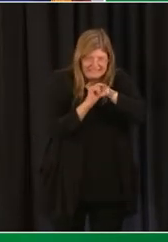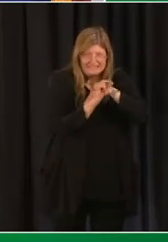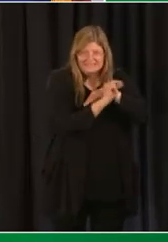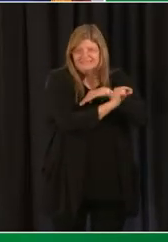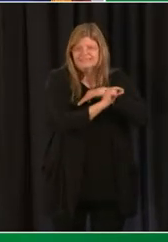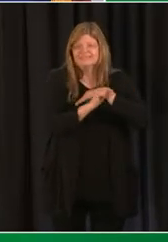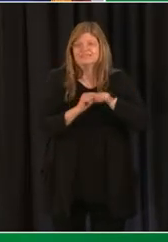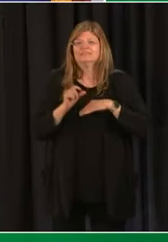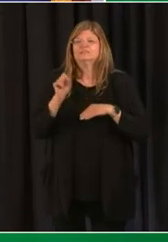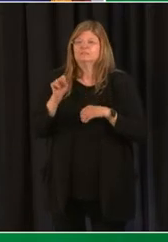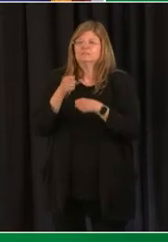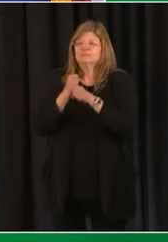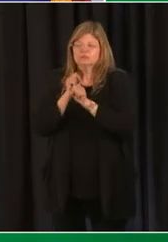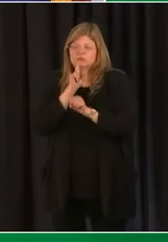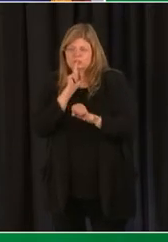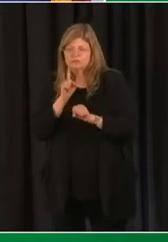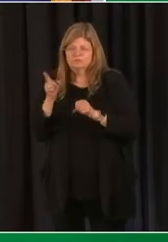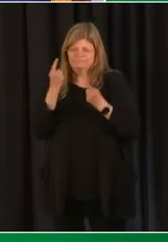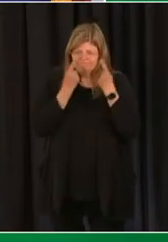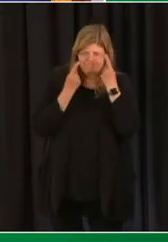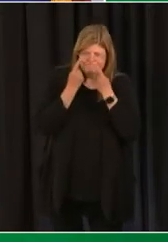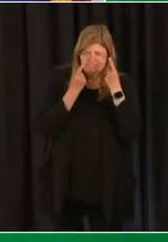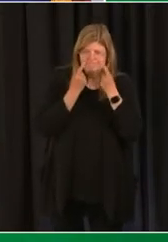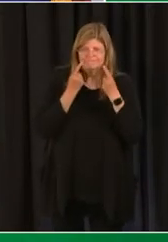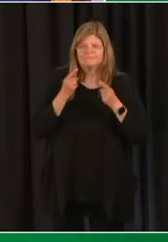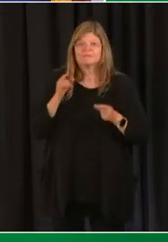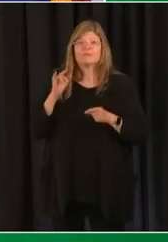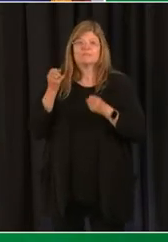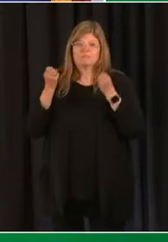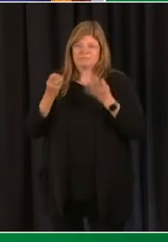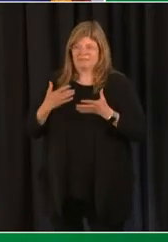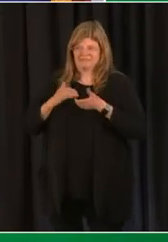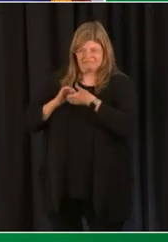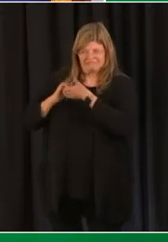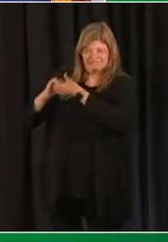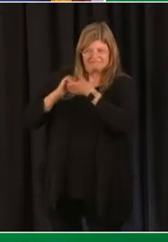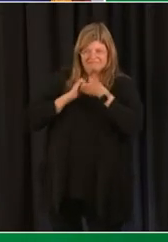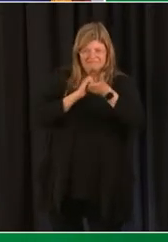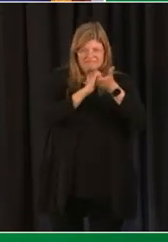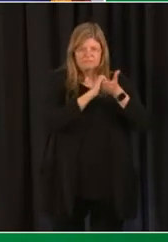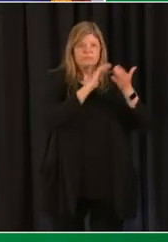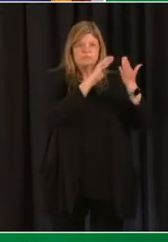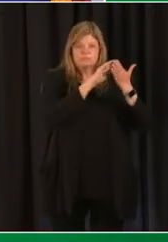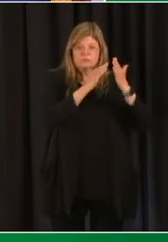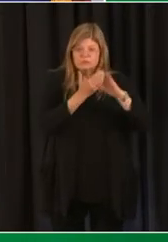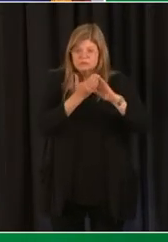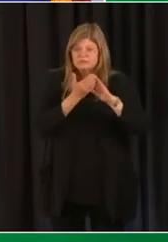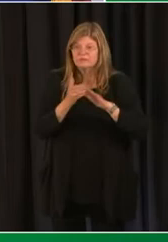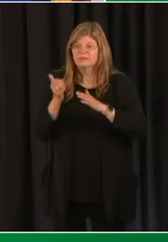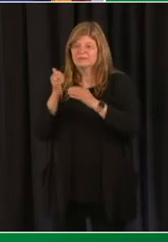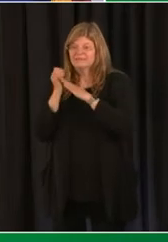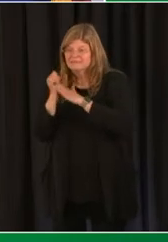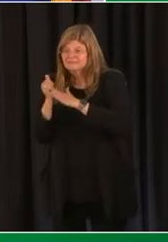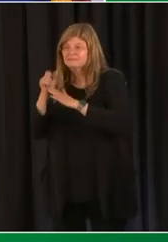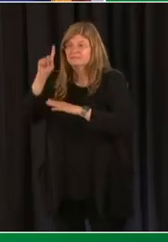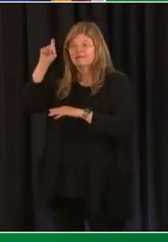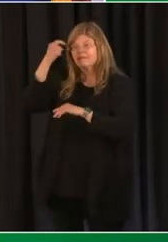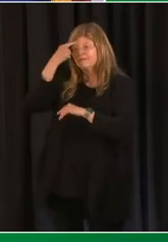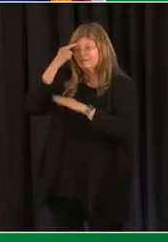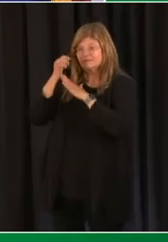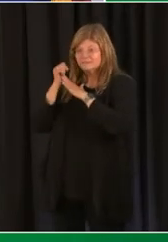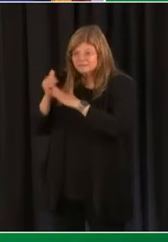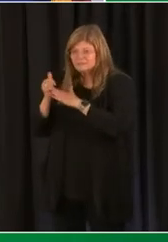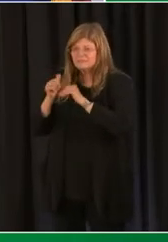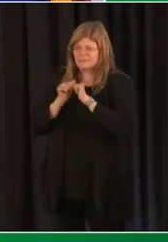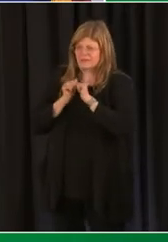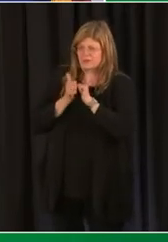government and our community partners as well, to talk to you about how you can apply and why it's important to do so now. And so Mayor